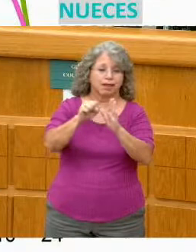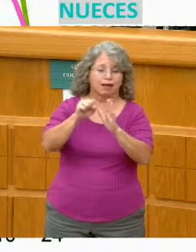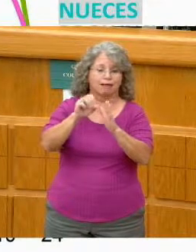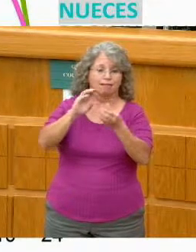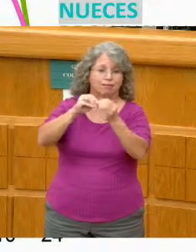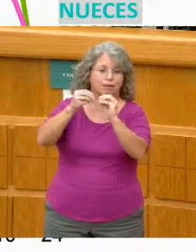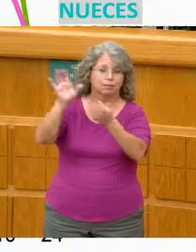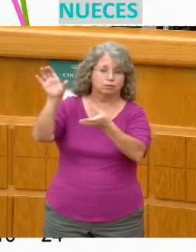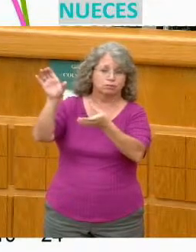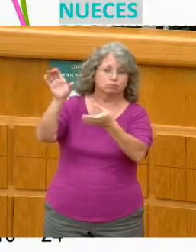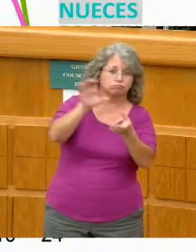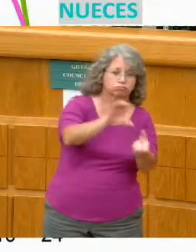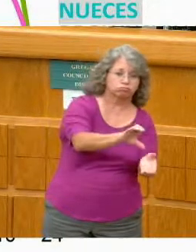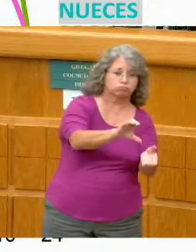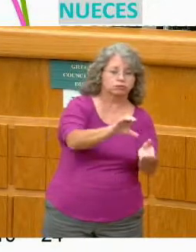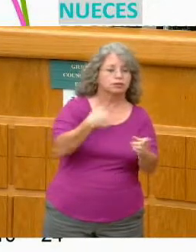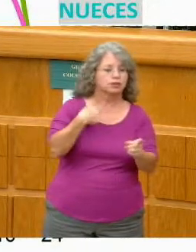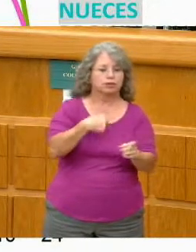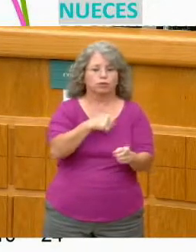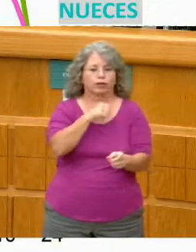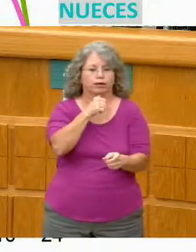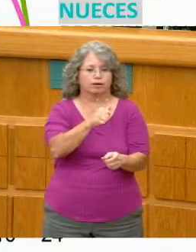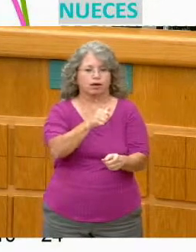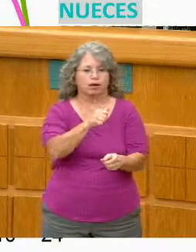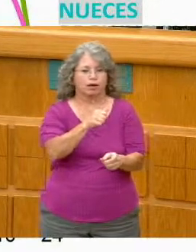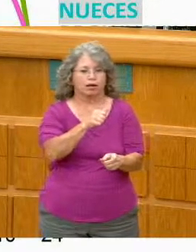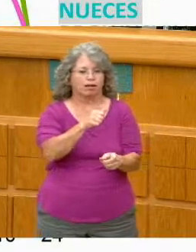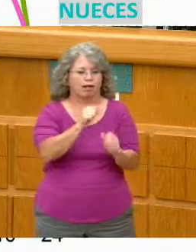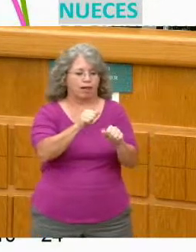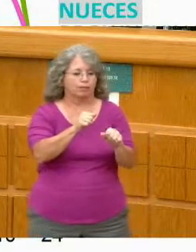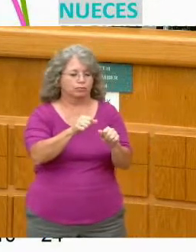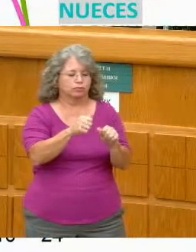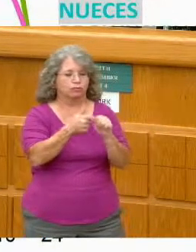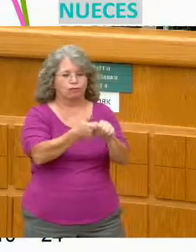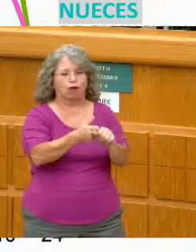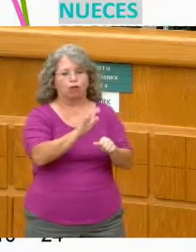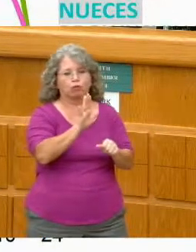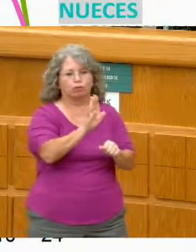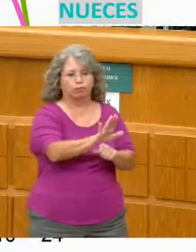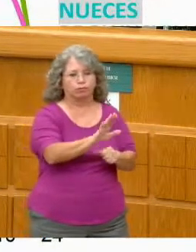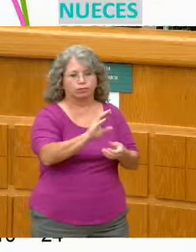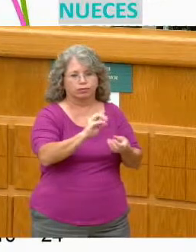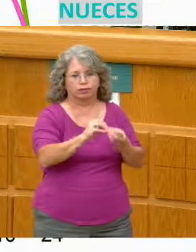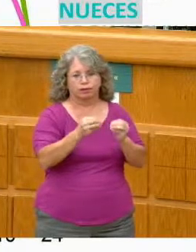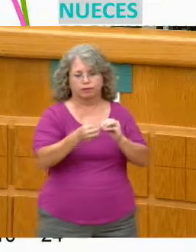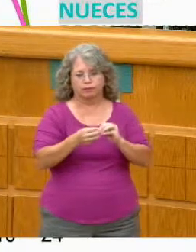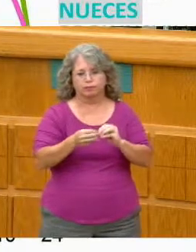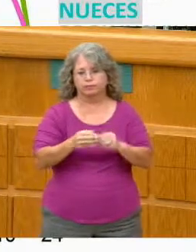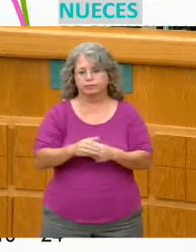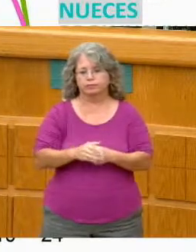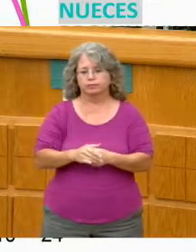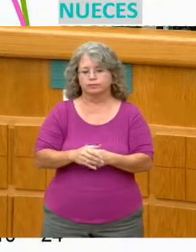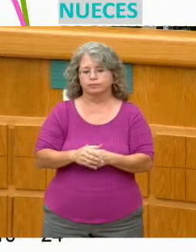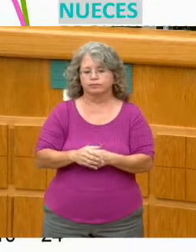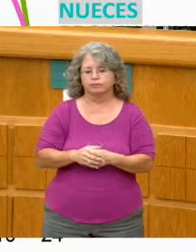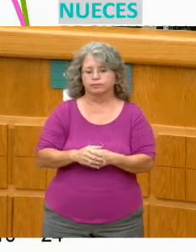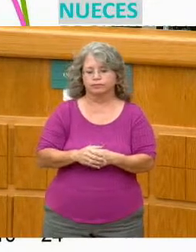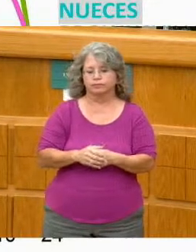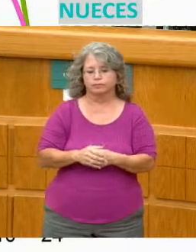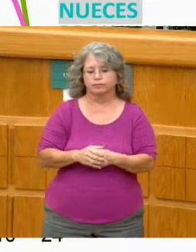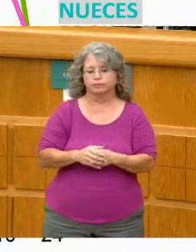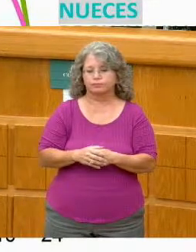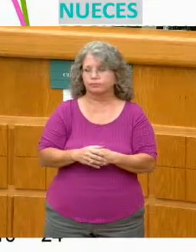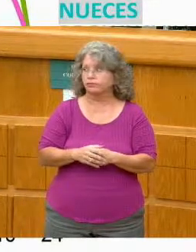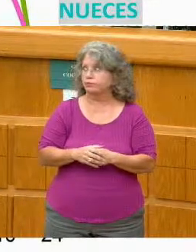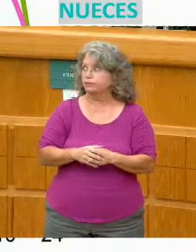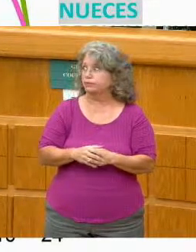to disambiguate the true date that a test occurred if the data comes from another county besides